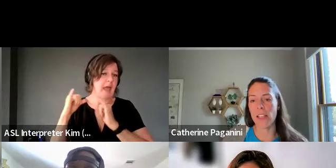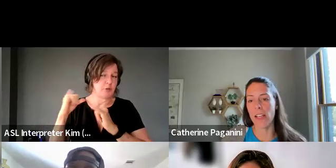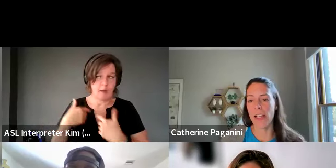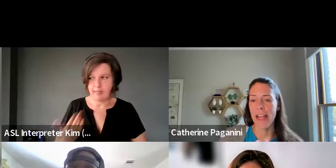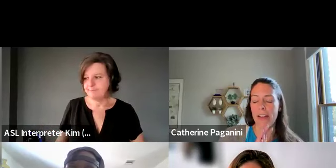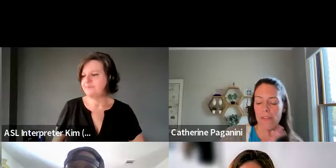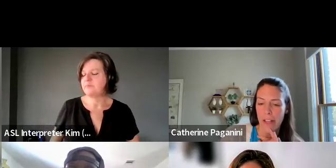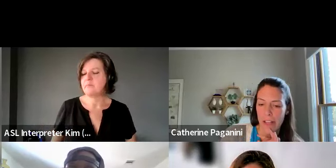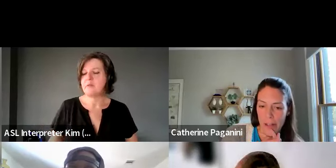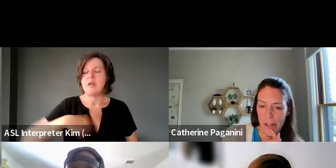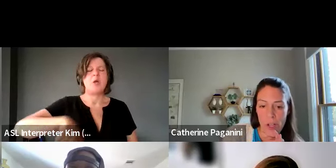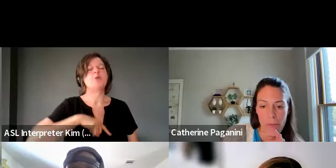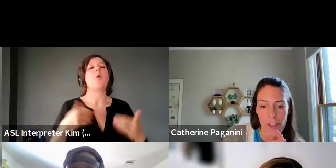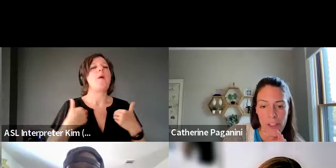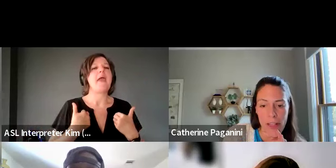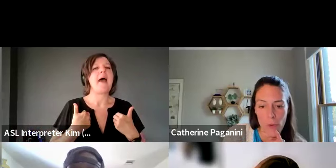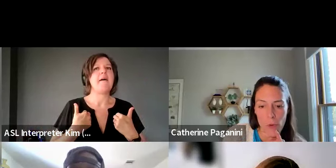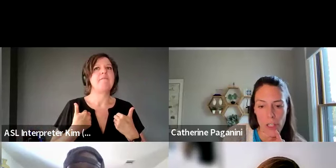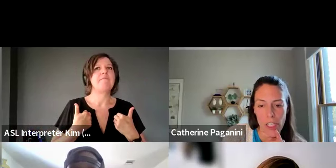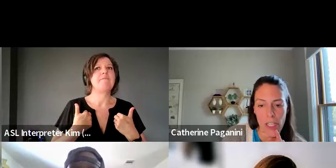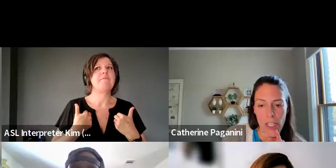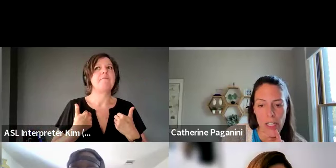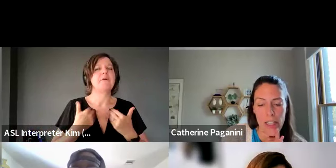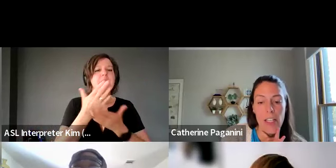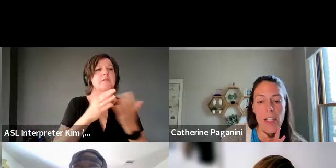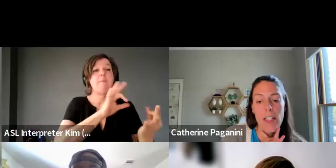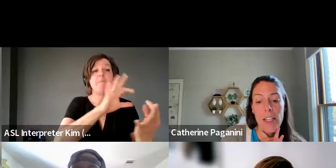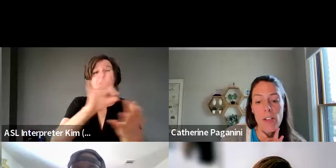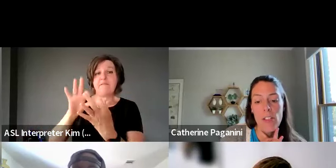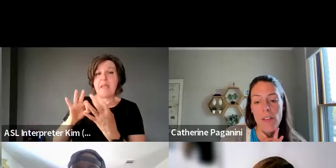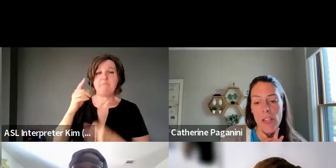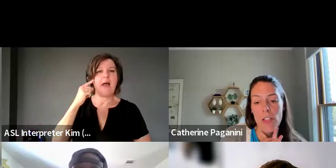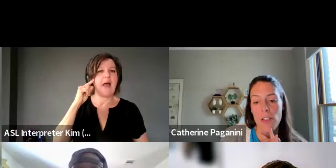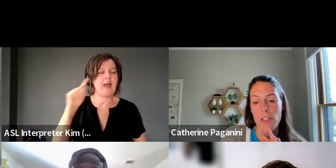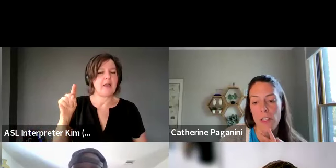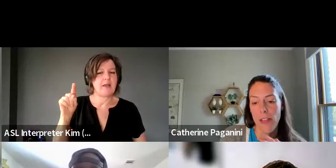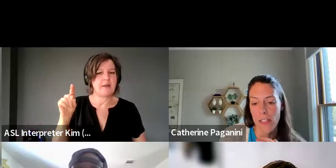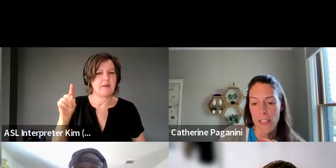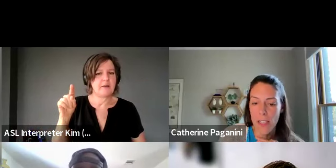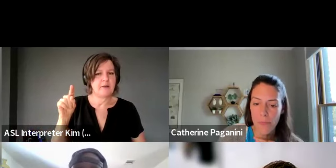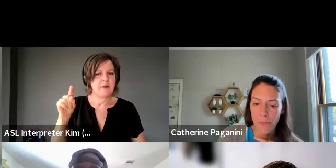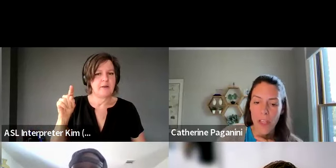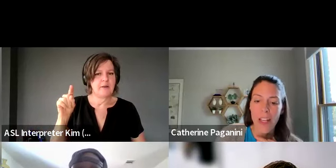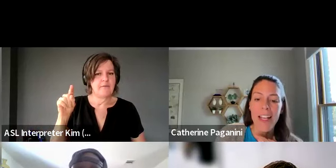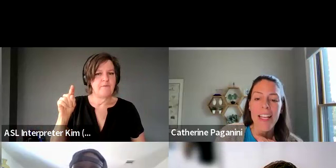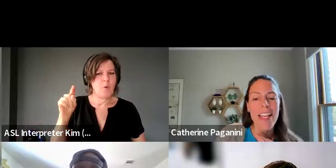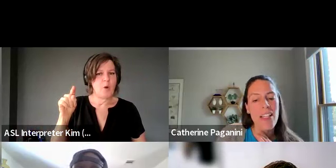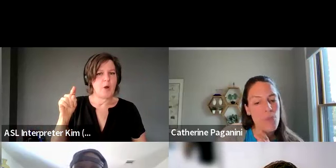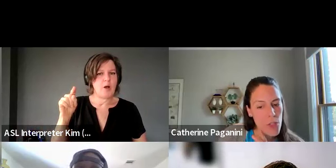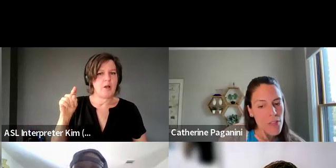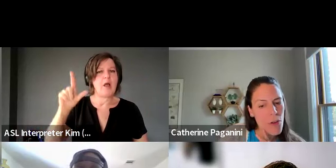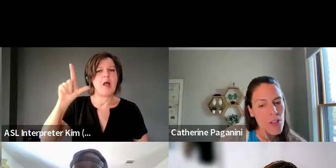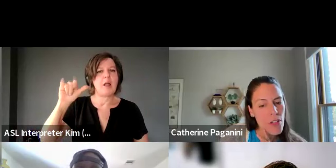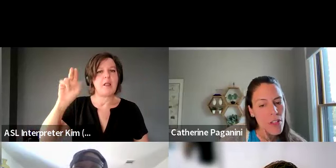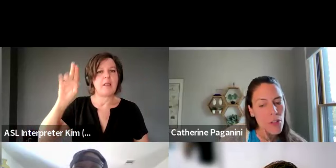did have some feedback for the Linux Foundation events team.